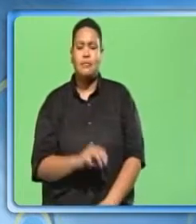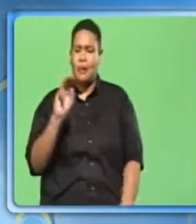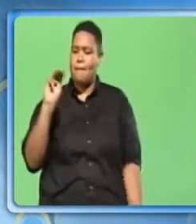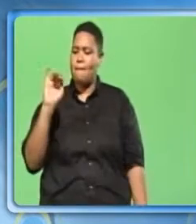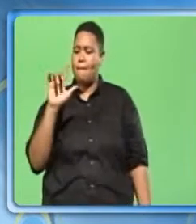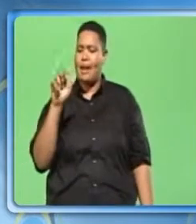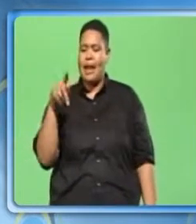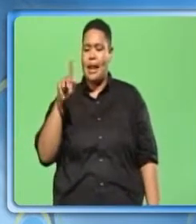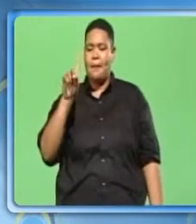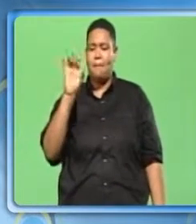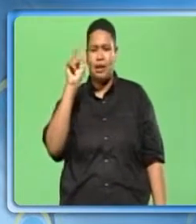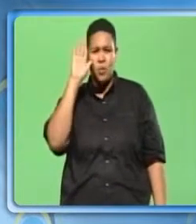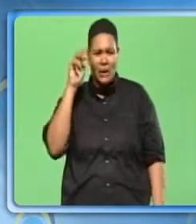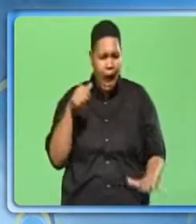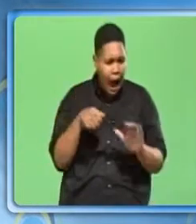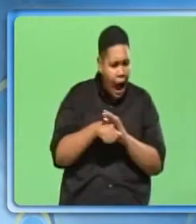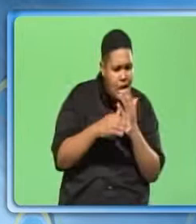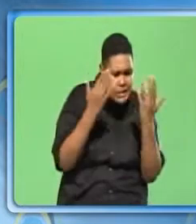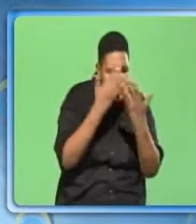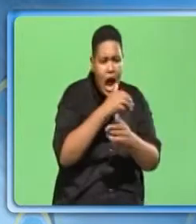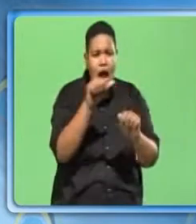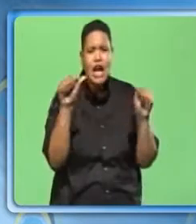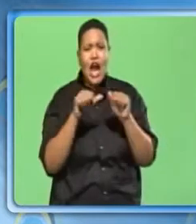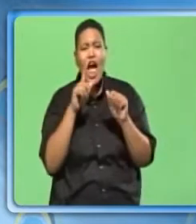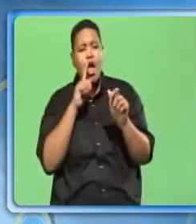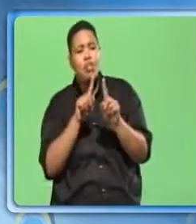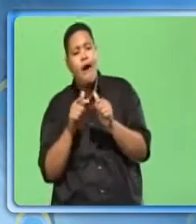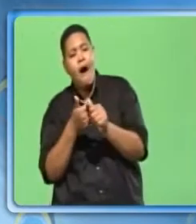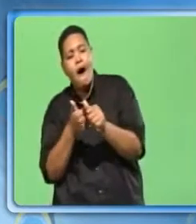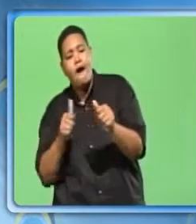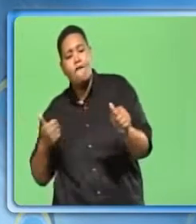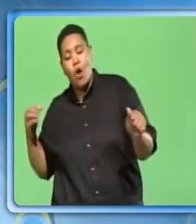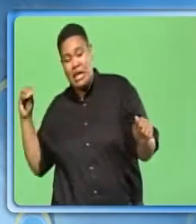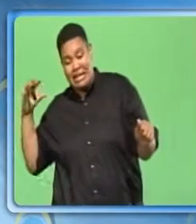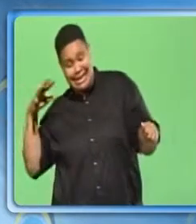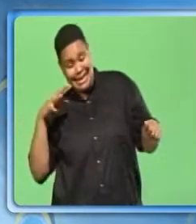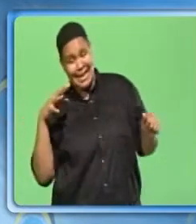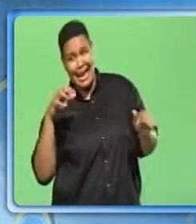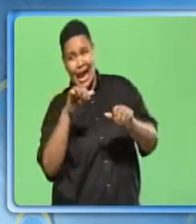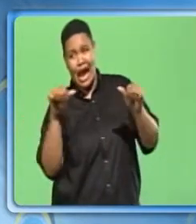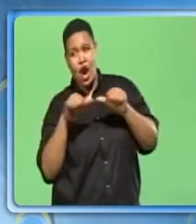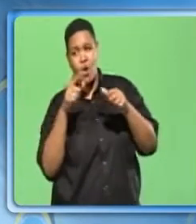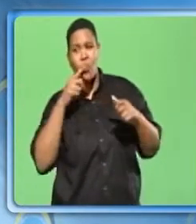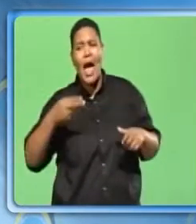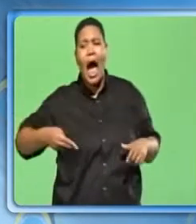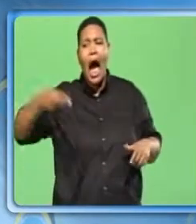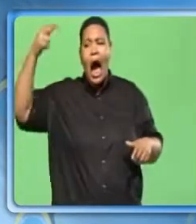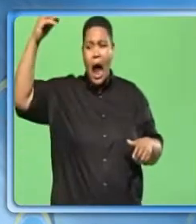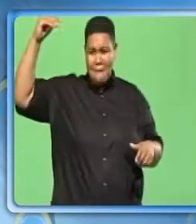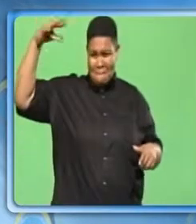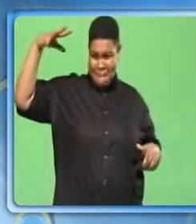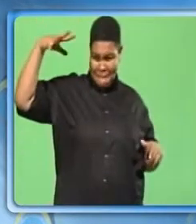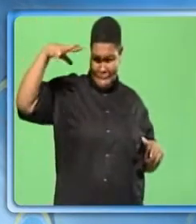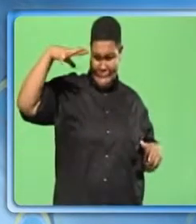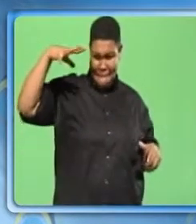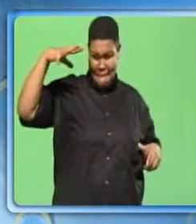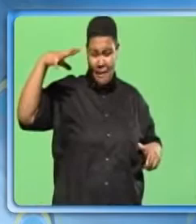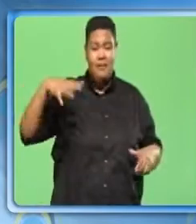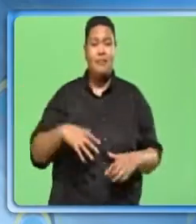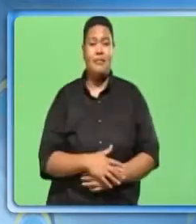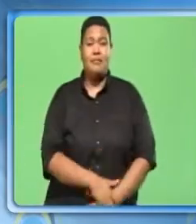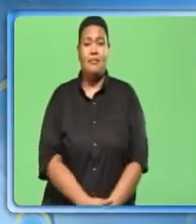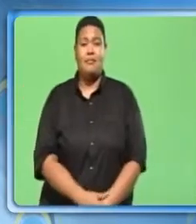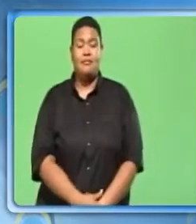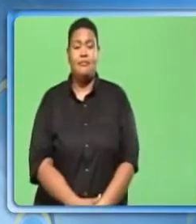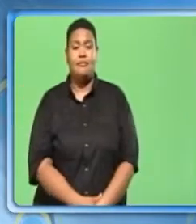Millipedes will move towards darker areas and away from brightly lit areas with high light intensities.